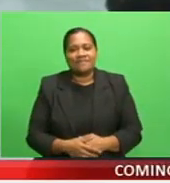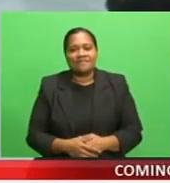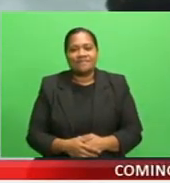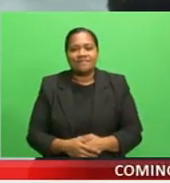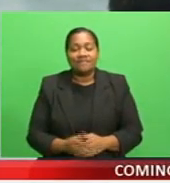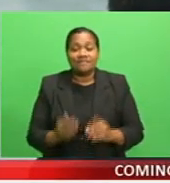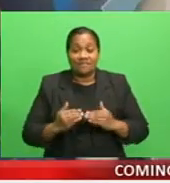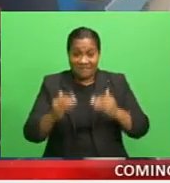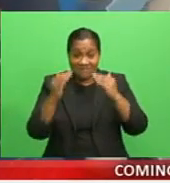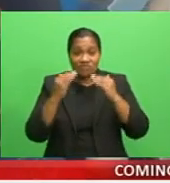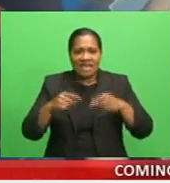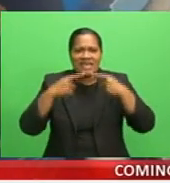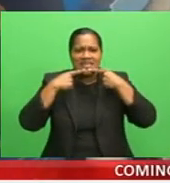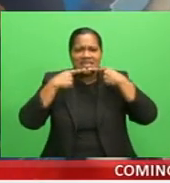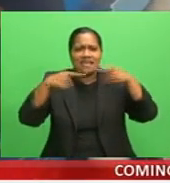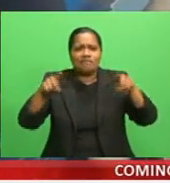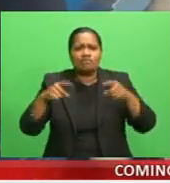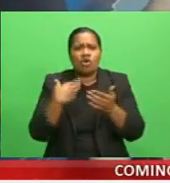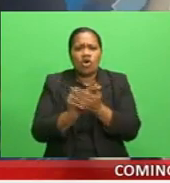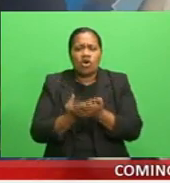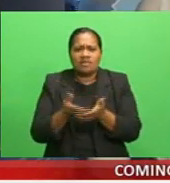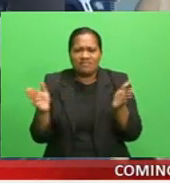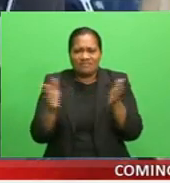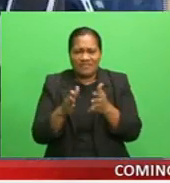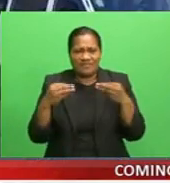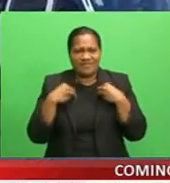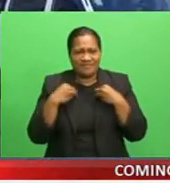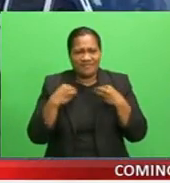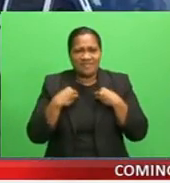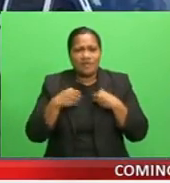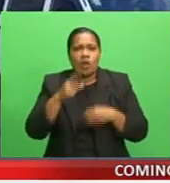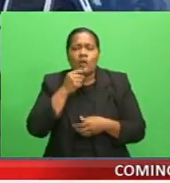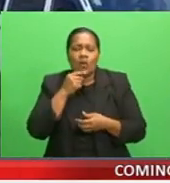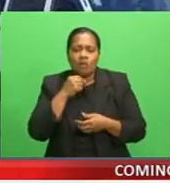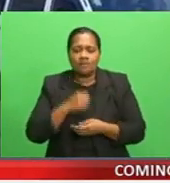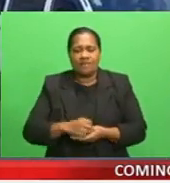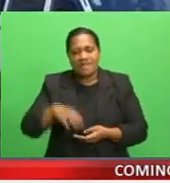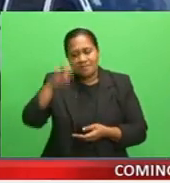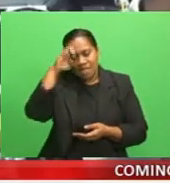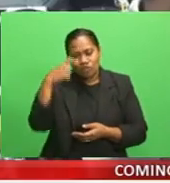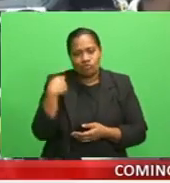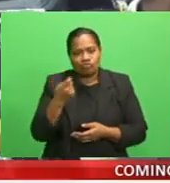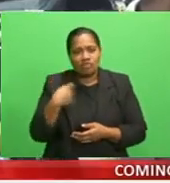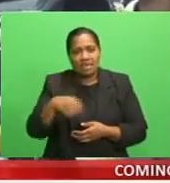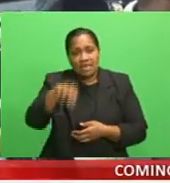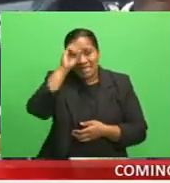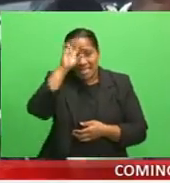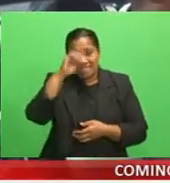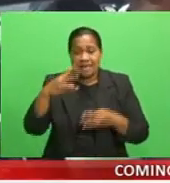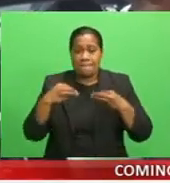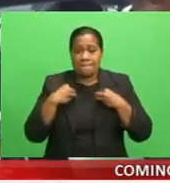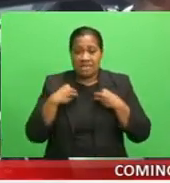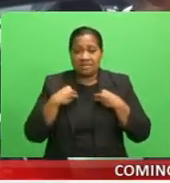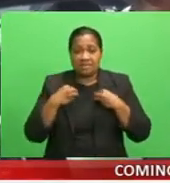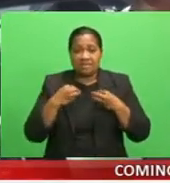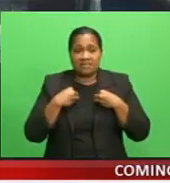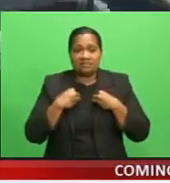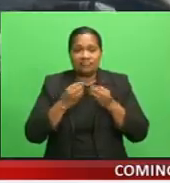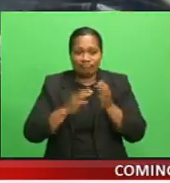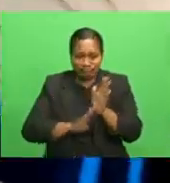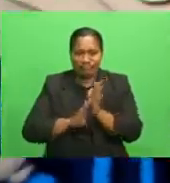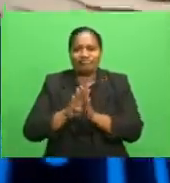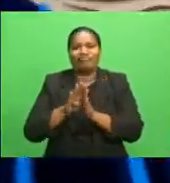Up ahead, announcement on SME loans expected soon. And taxi business in capital city picking up.